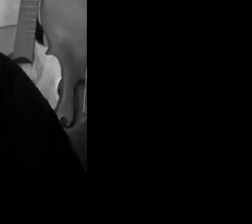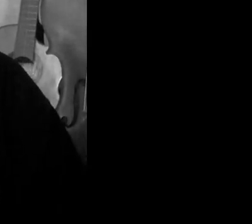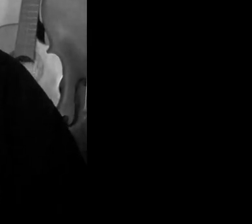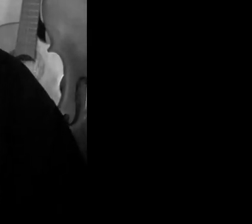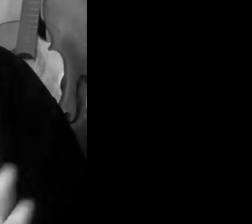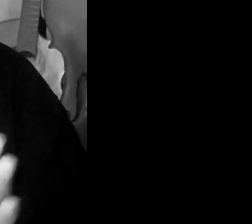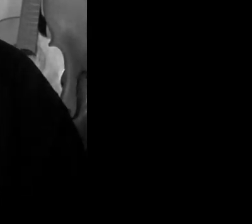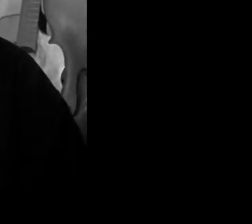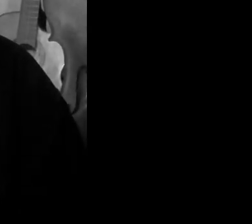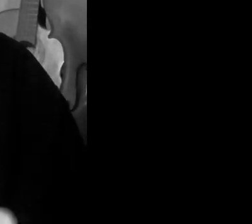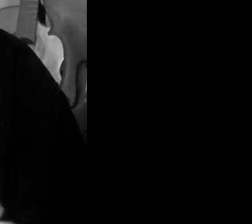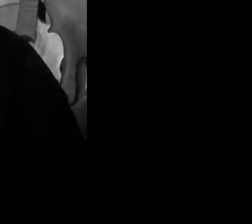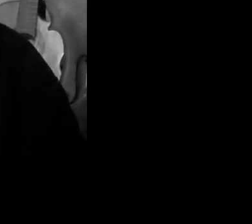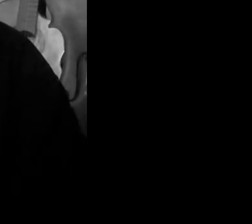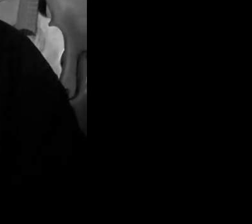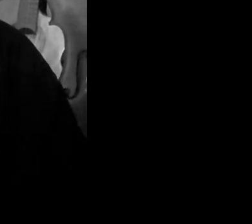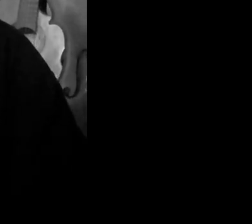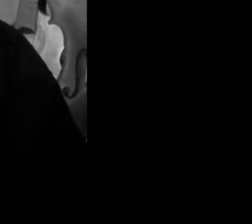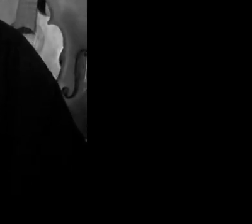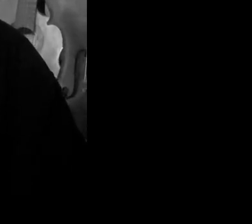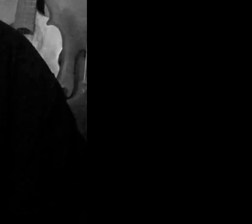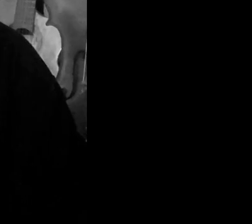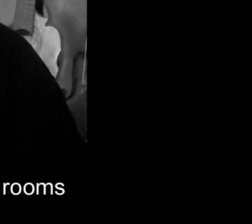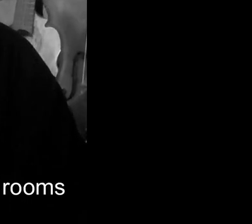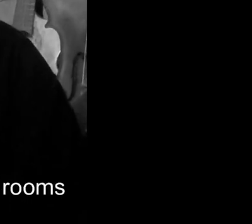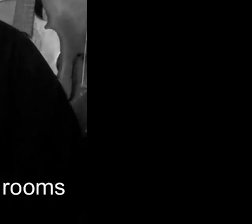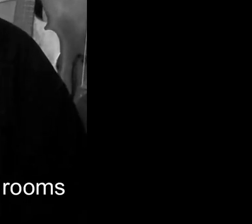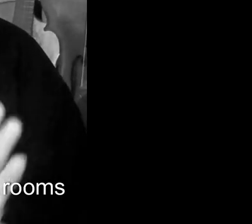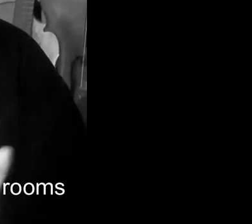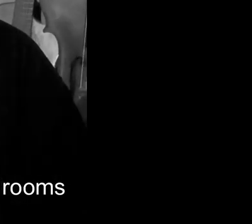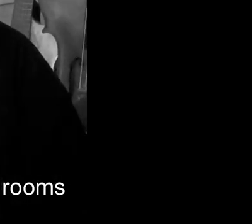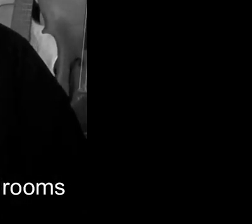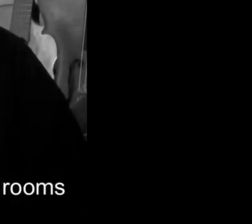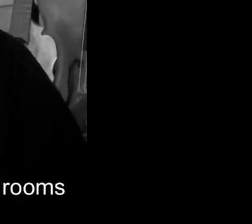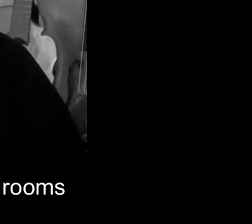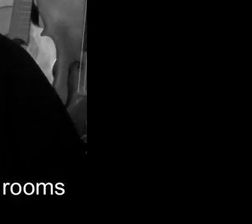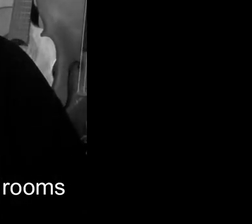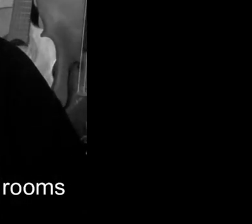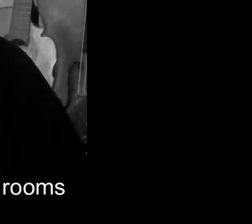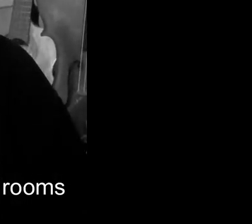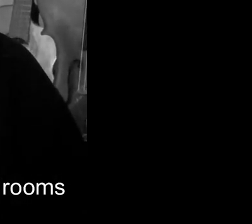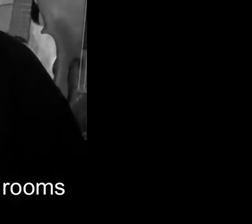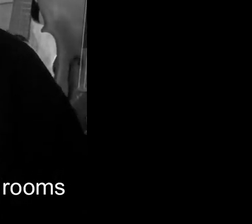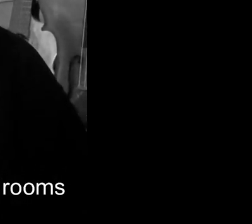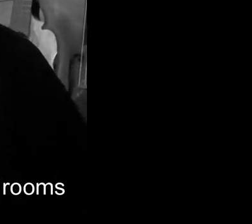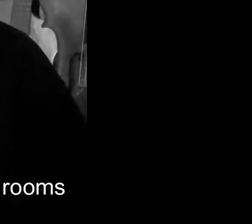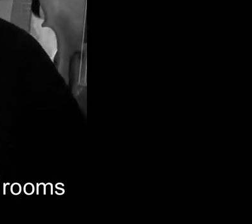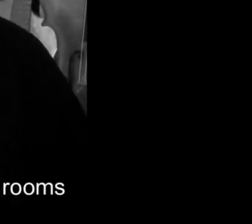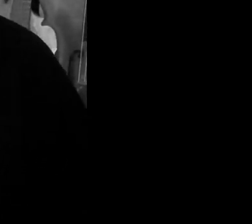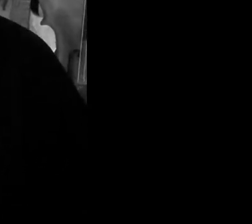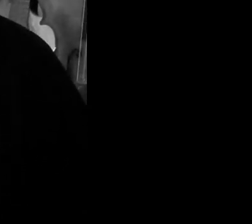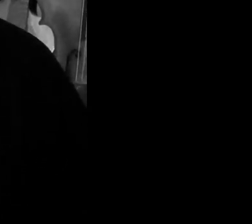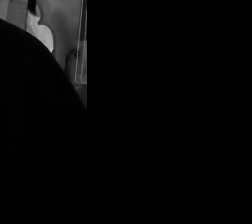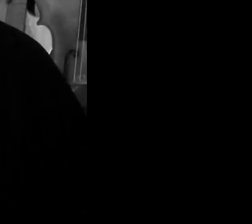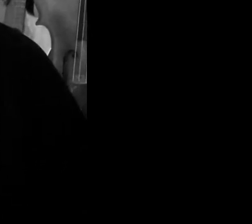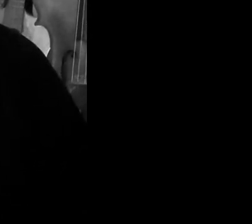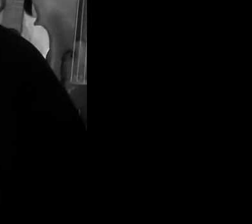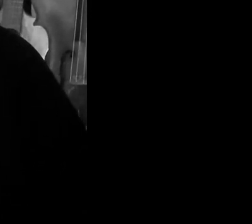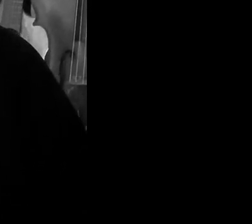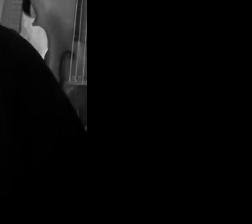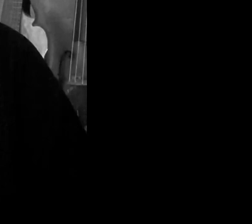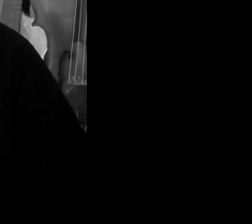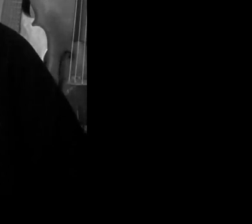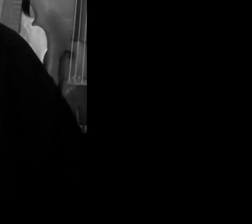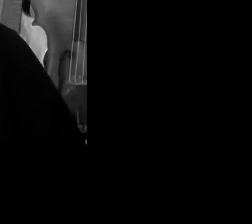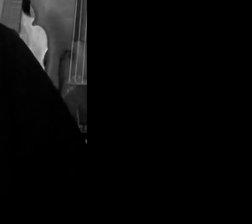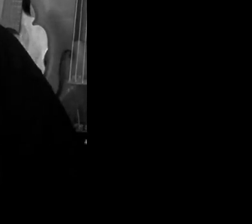intersection of race, sexuality, and poverty. Her publications include A Body of Rooms,